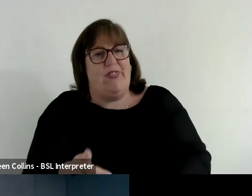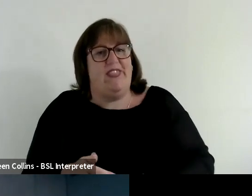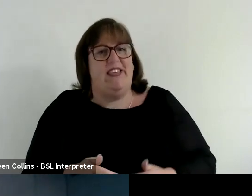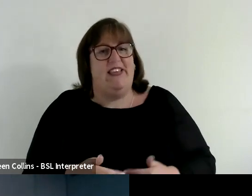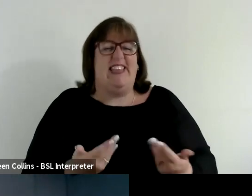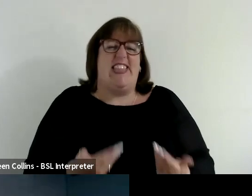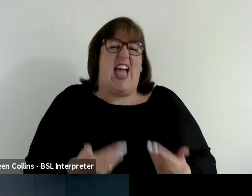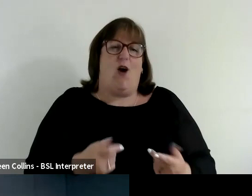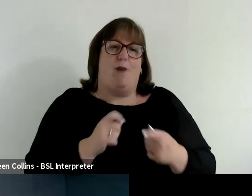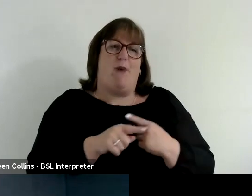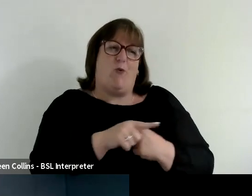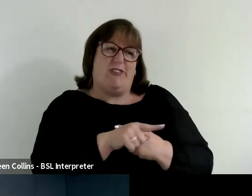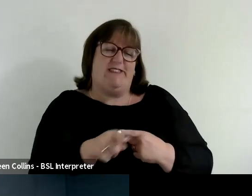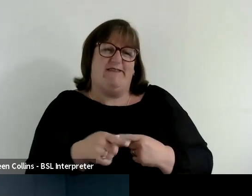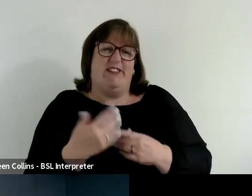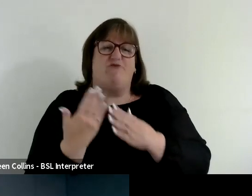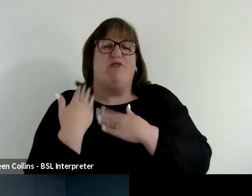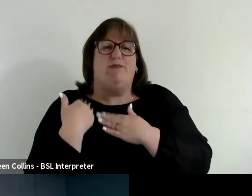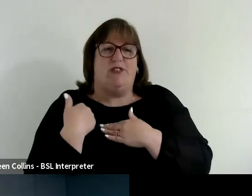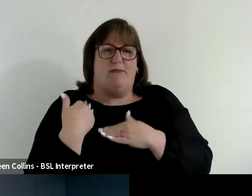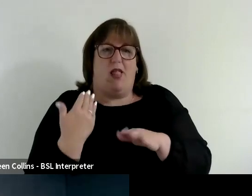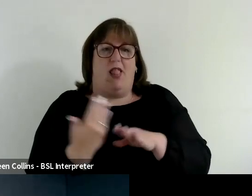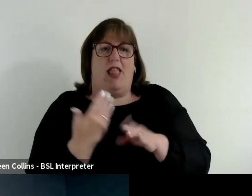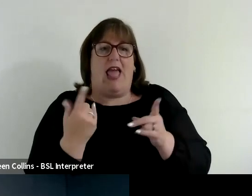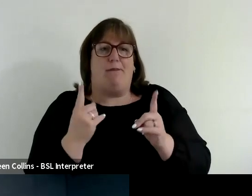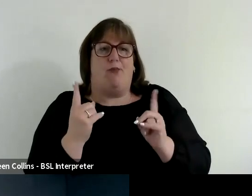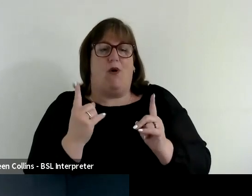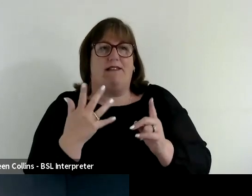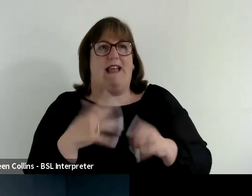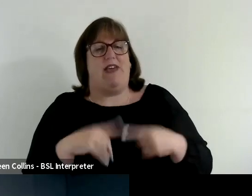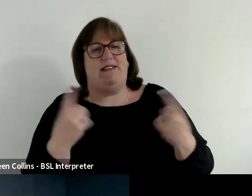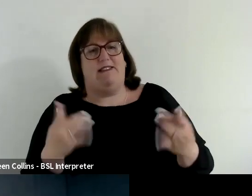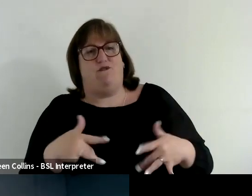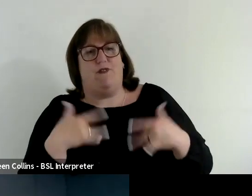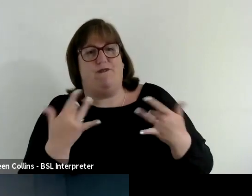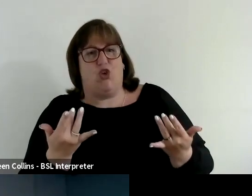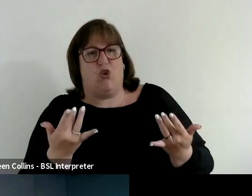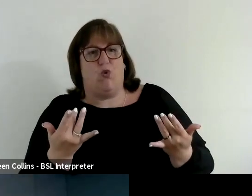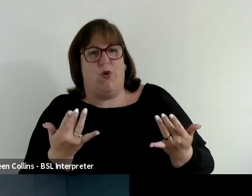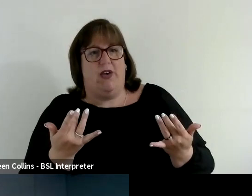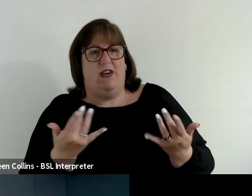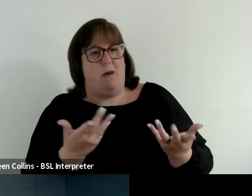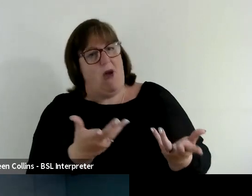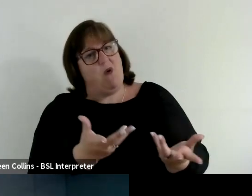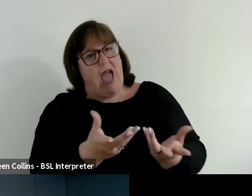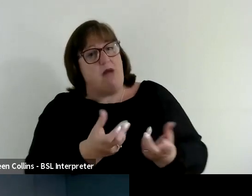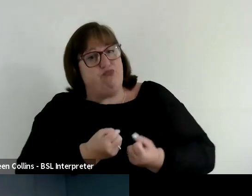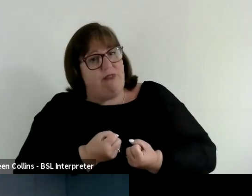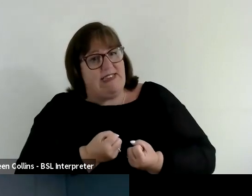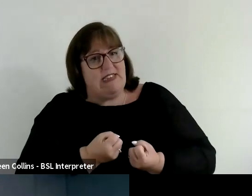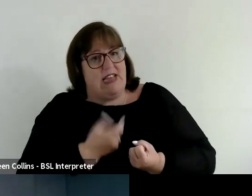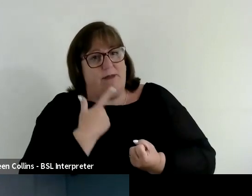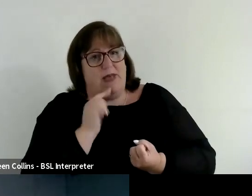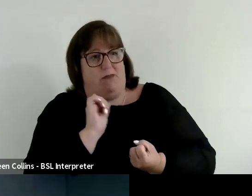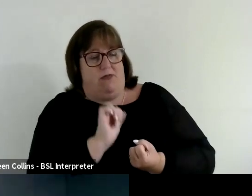responsible employers have a really different view about embracing people's difference and